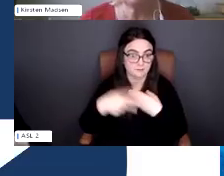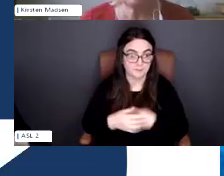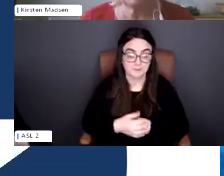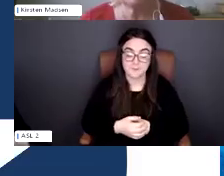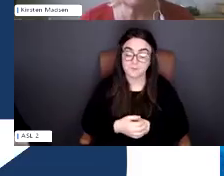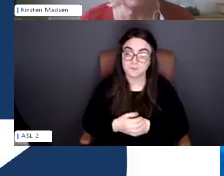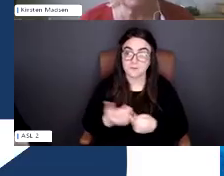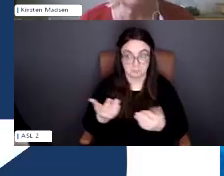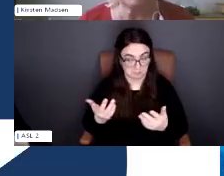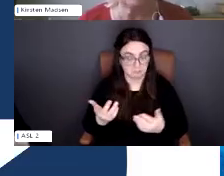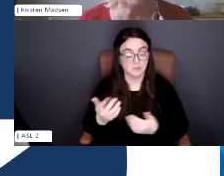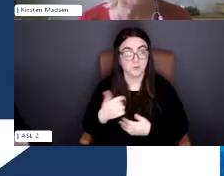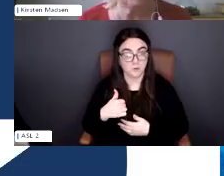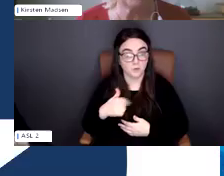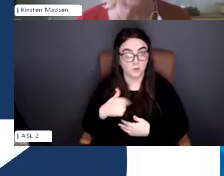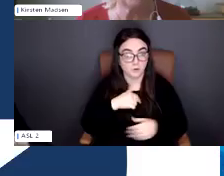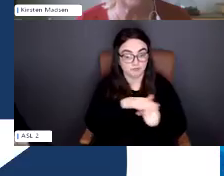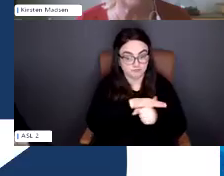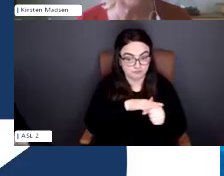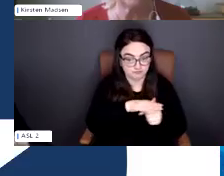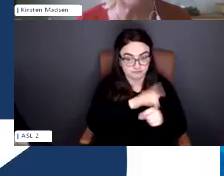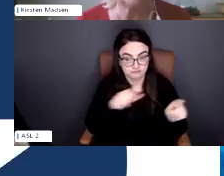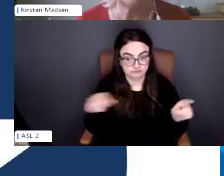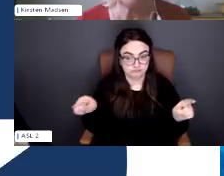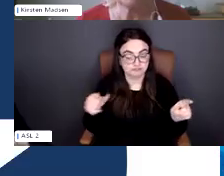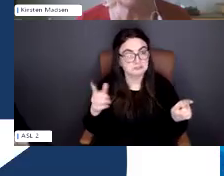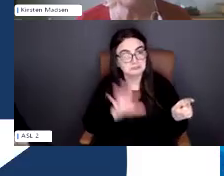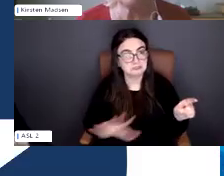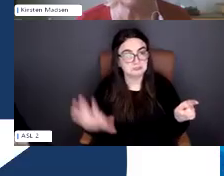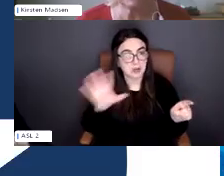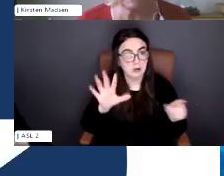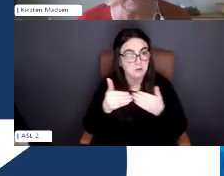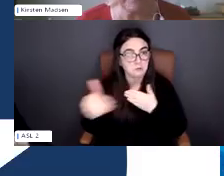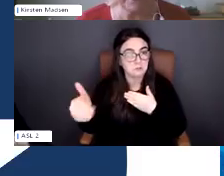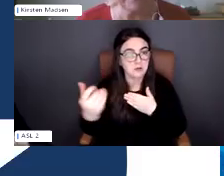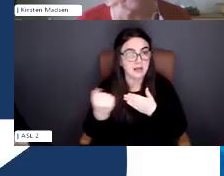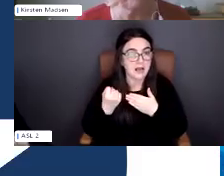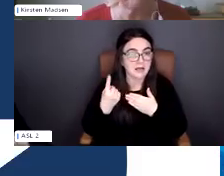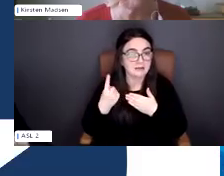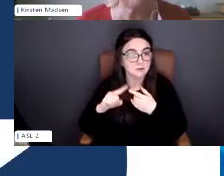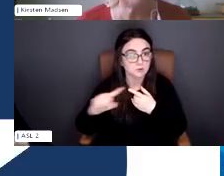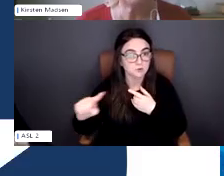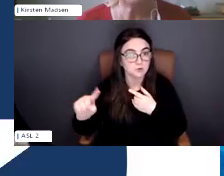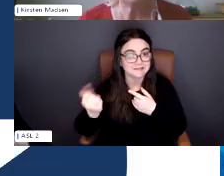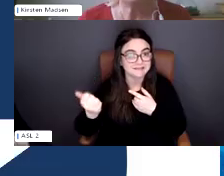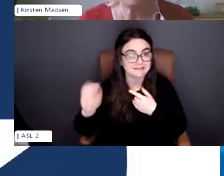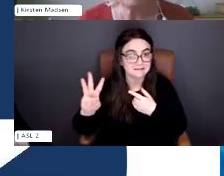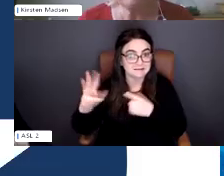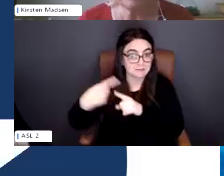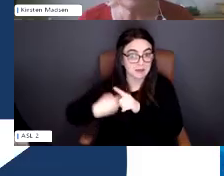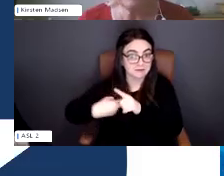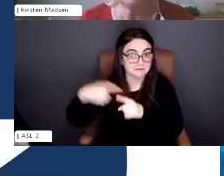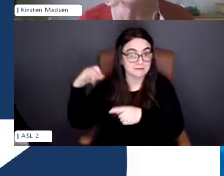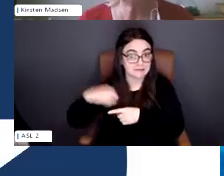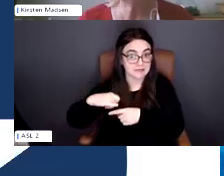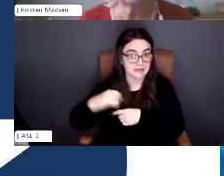which we were in sites anywhere between 11 months to 16 months. One of